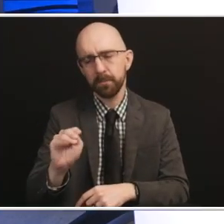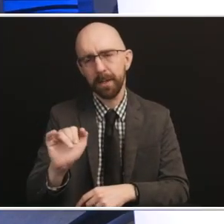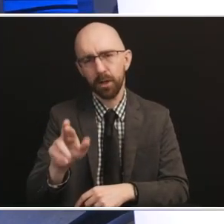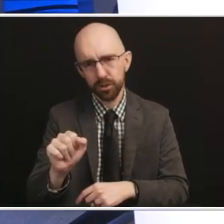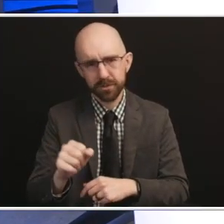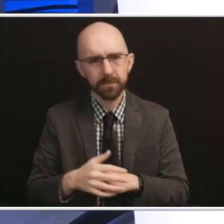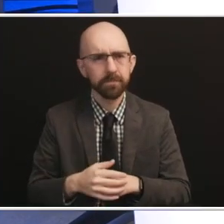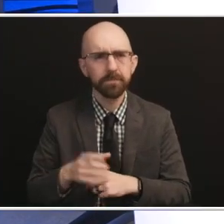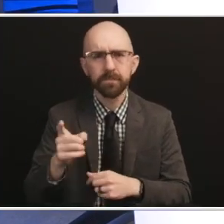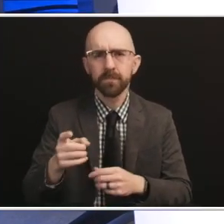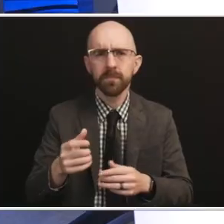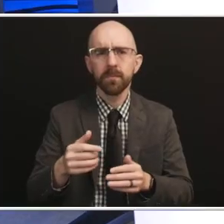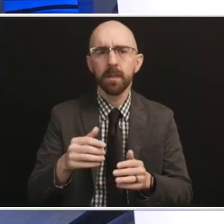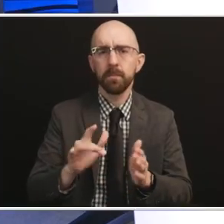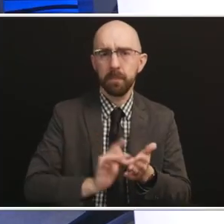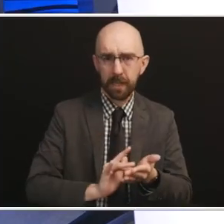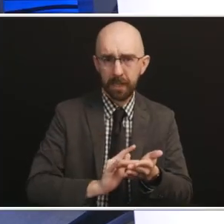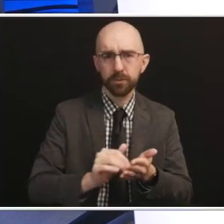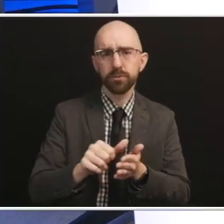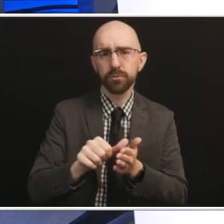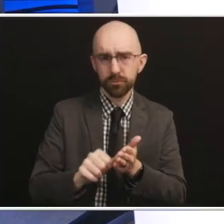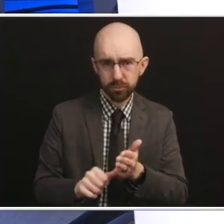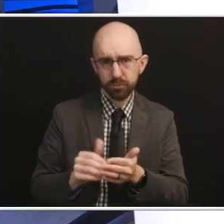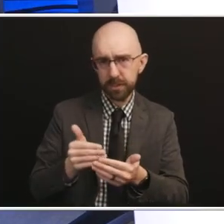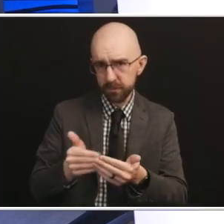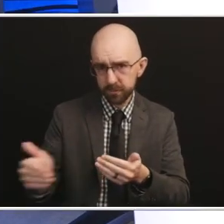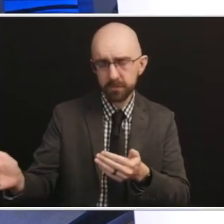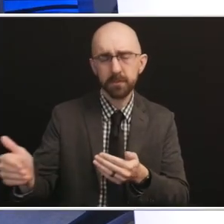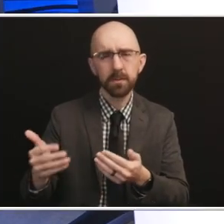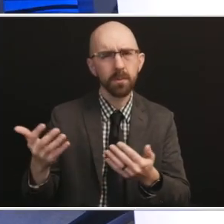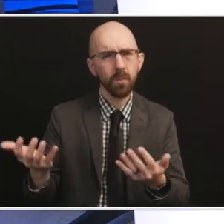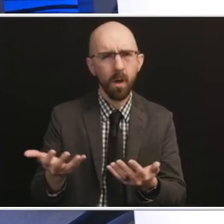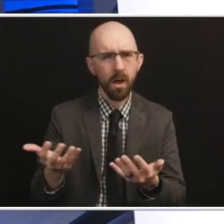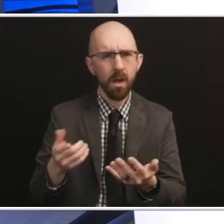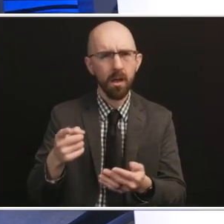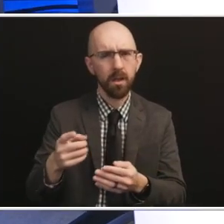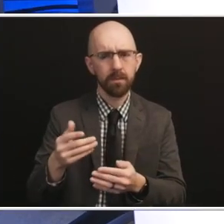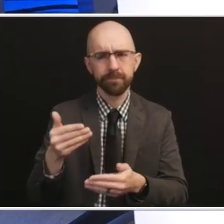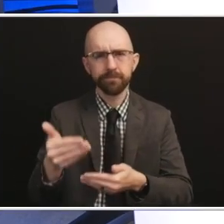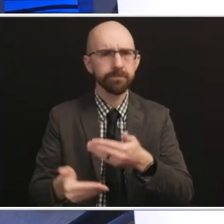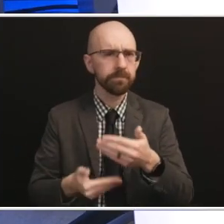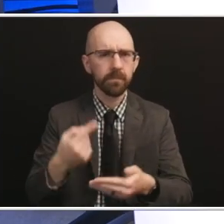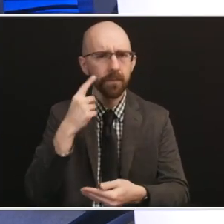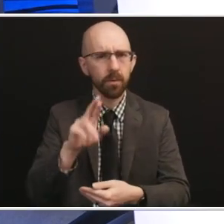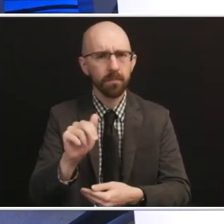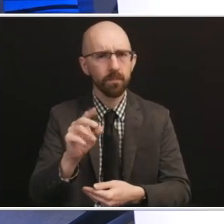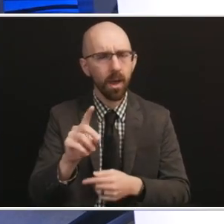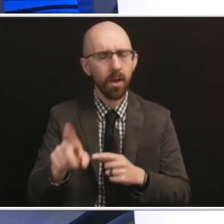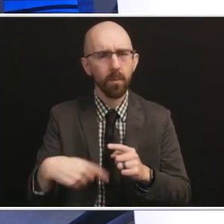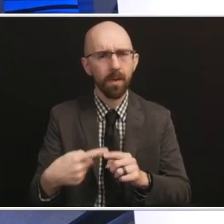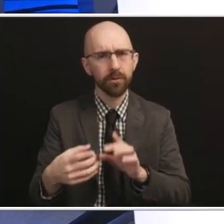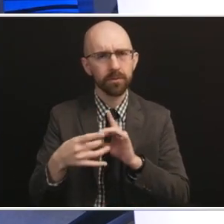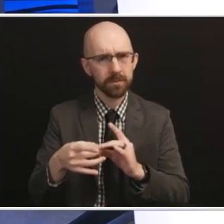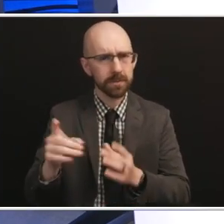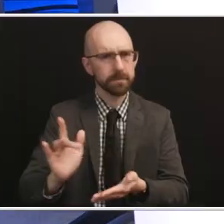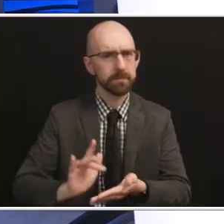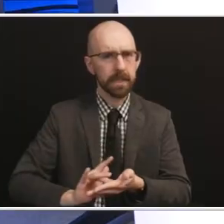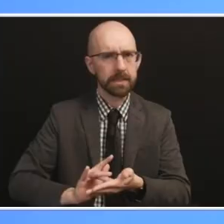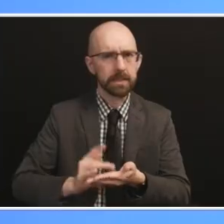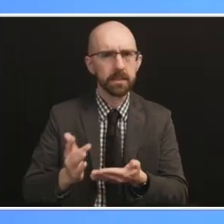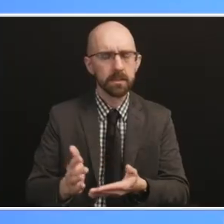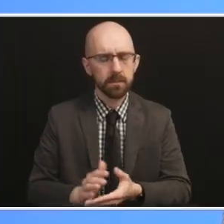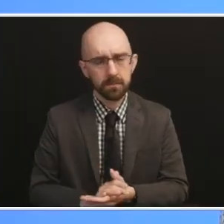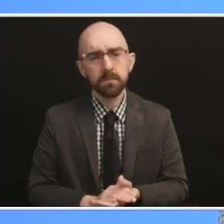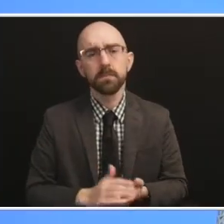to the surgery, post-surgery, what is the protocol for Brad when it comes to his medications? Yeah, I think a